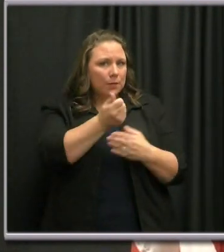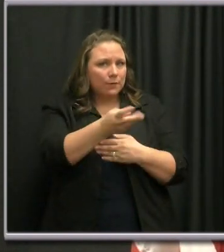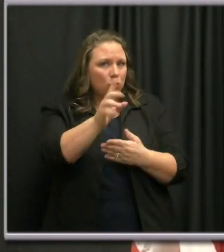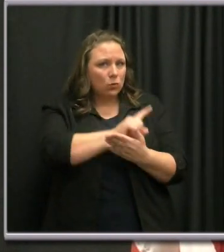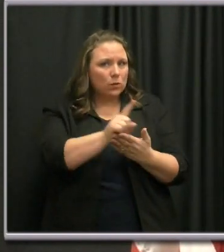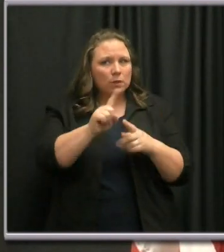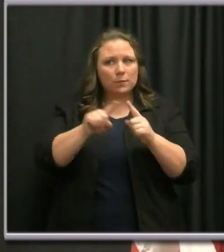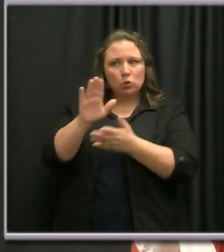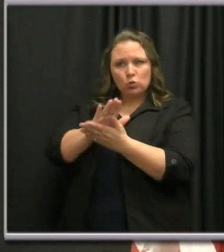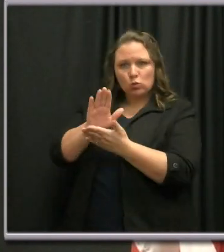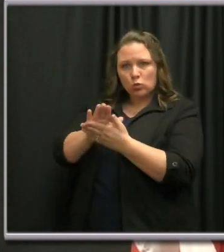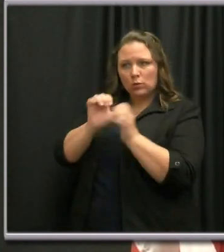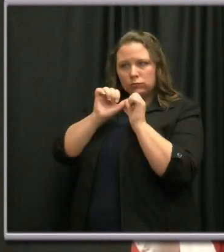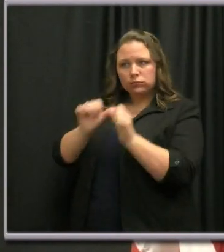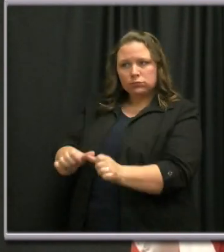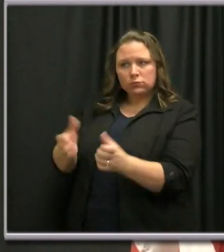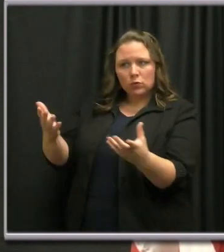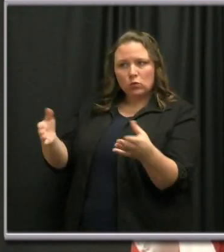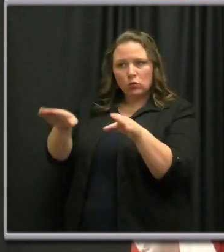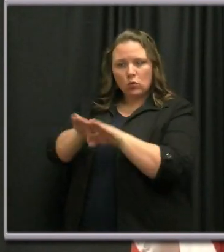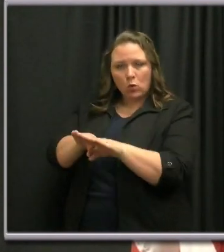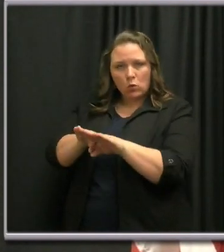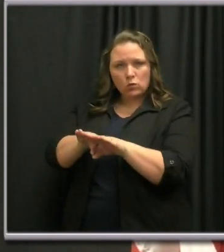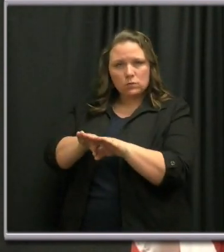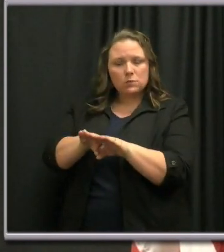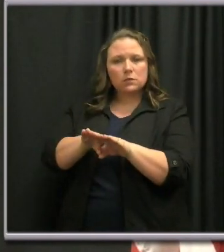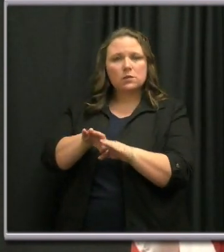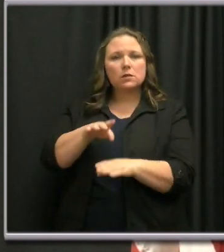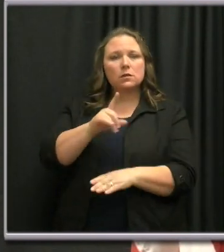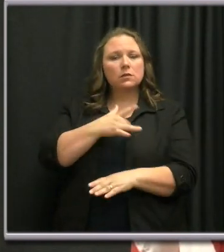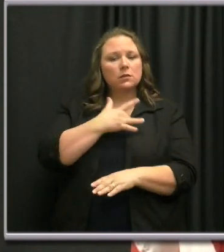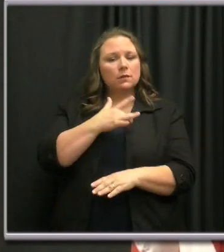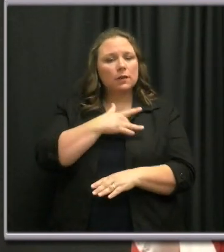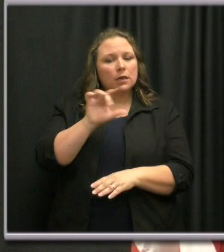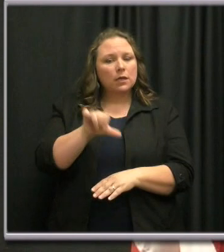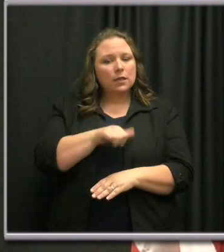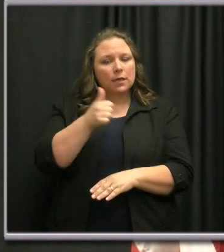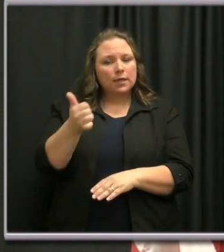remaining closed, have you considered any sorts of